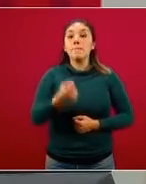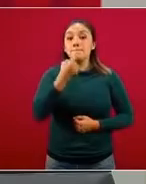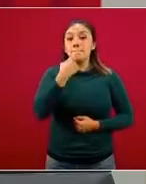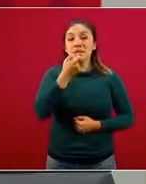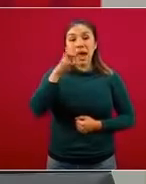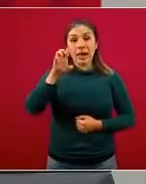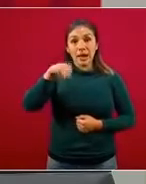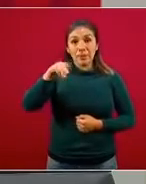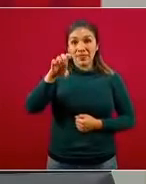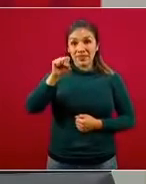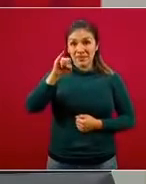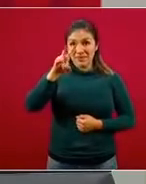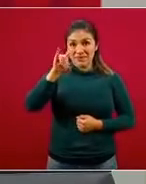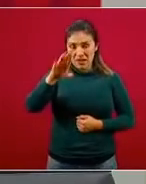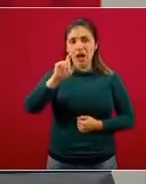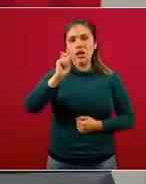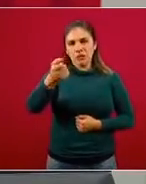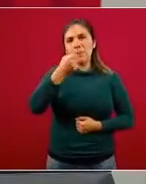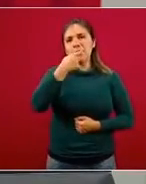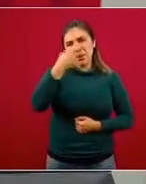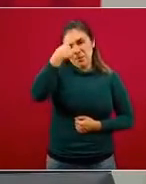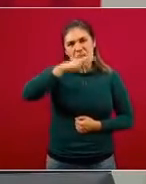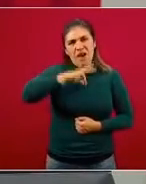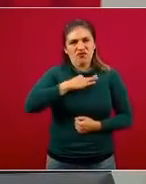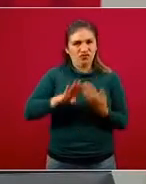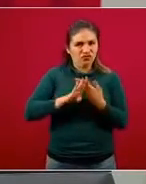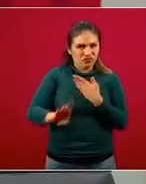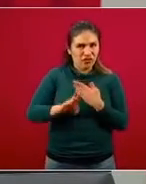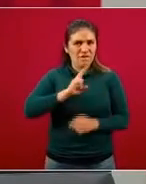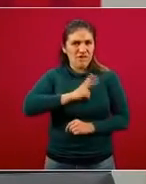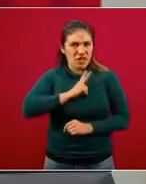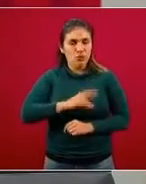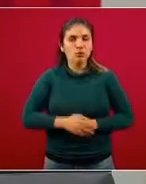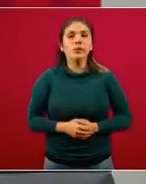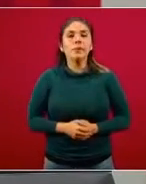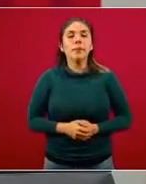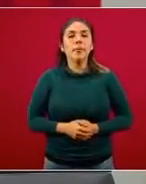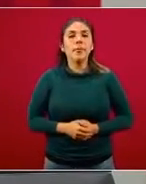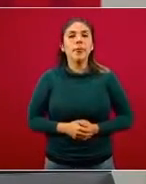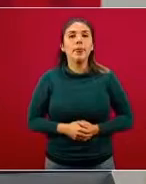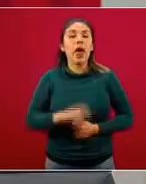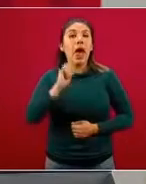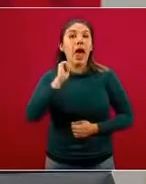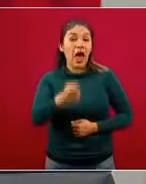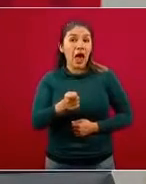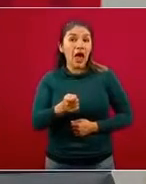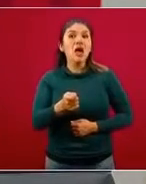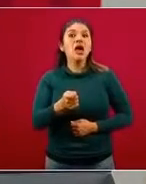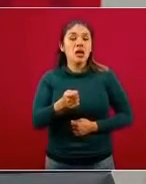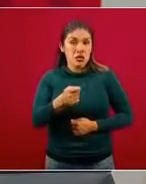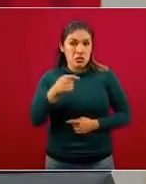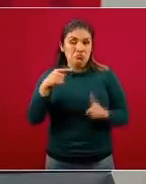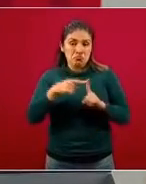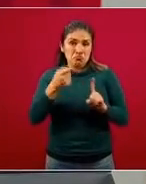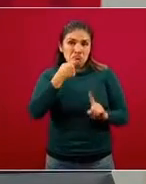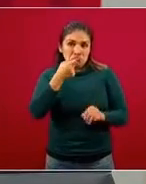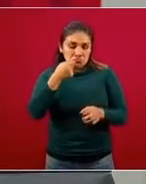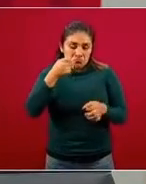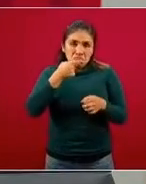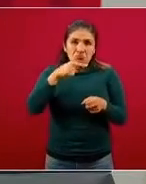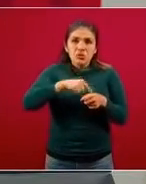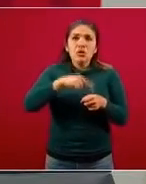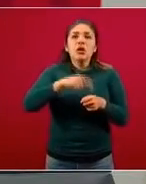Oh, remdesivir. This is an antiviral drug. It's one of